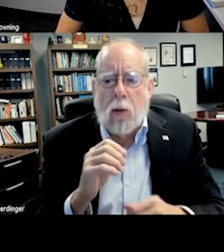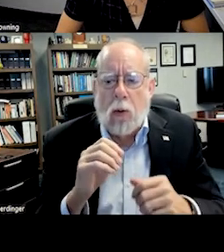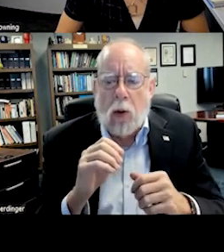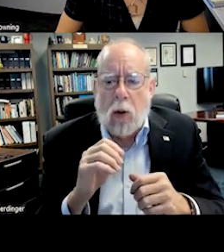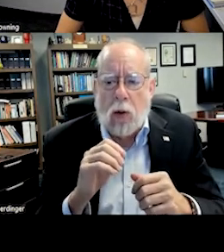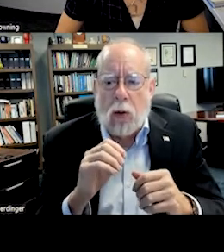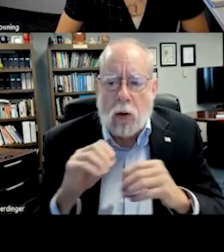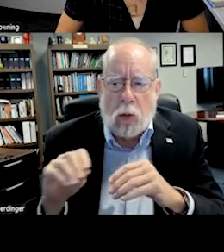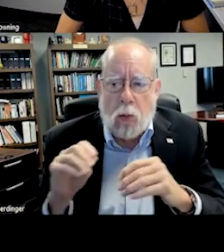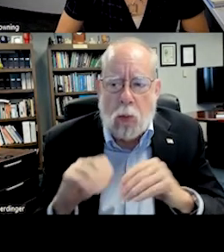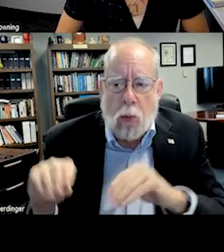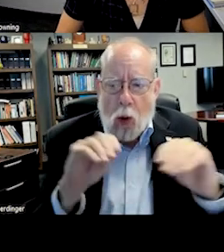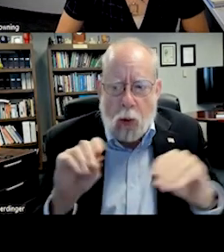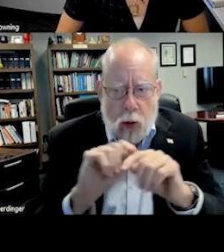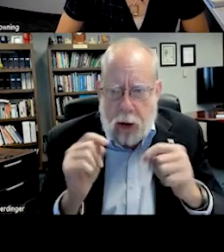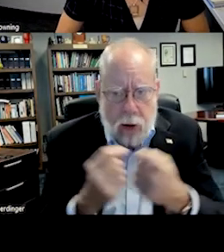indeed.